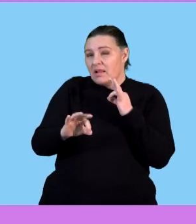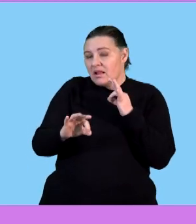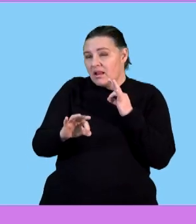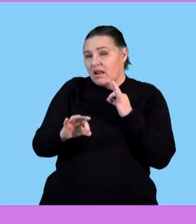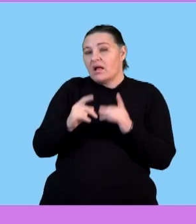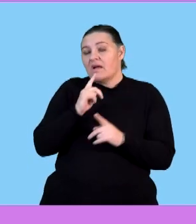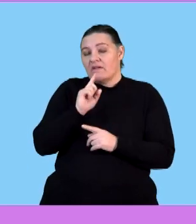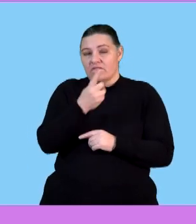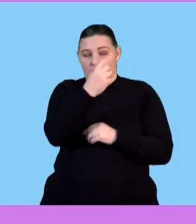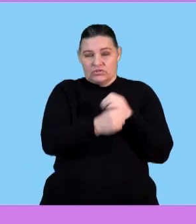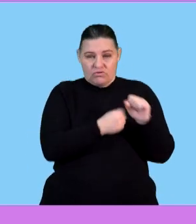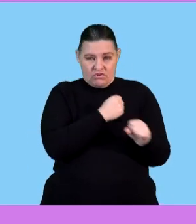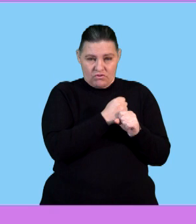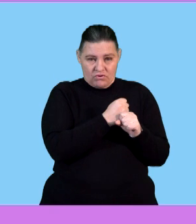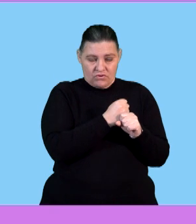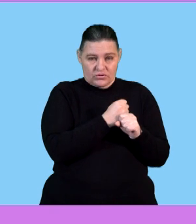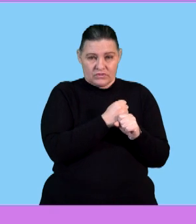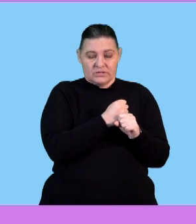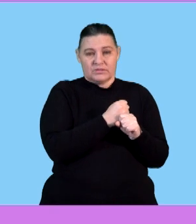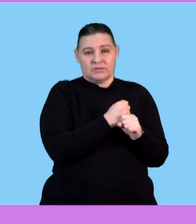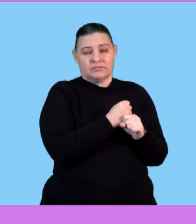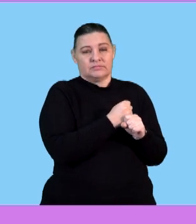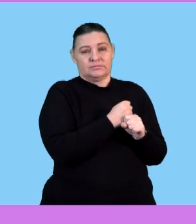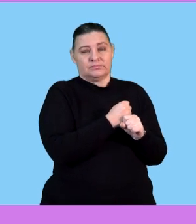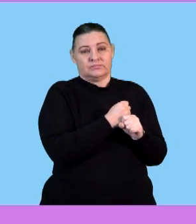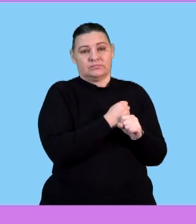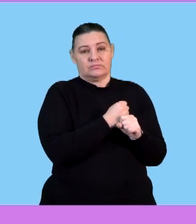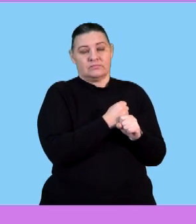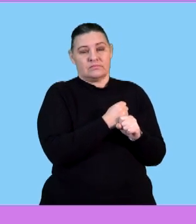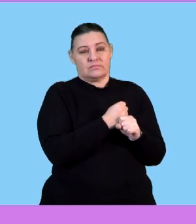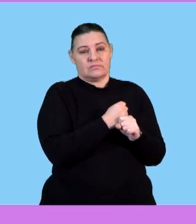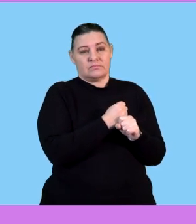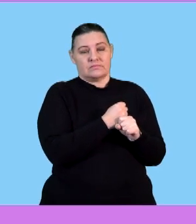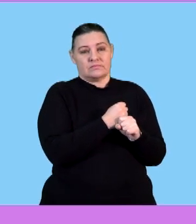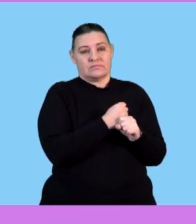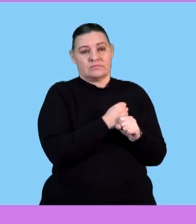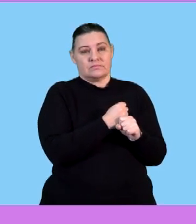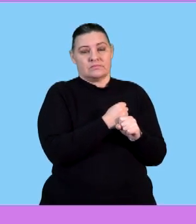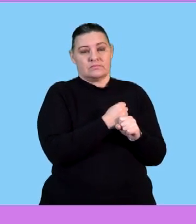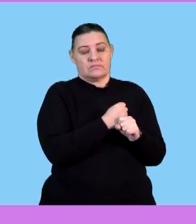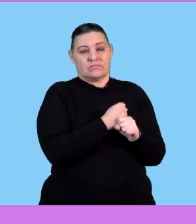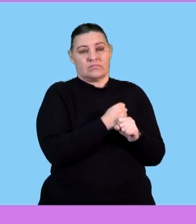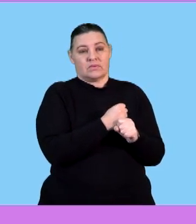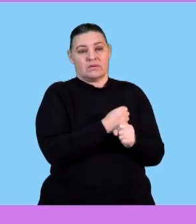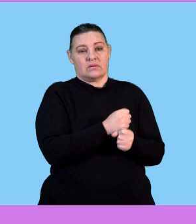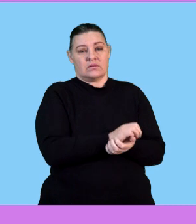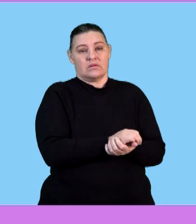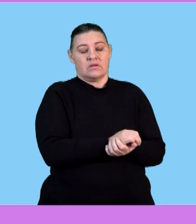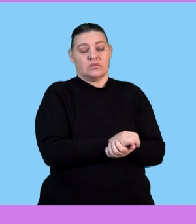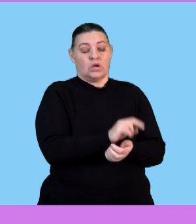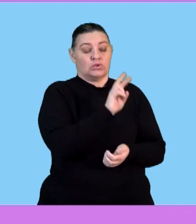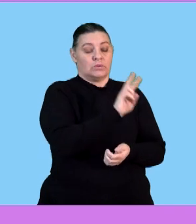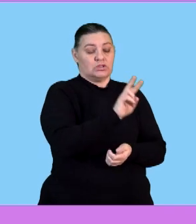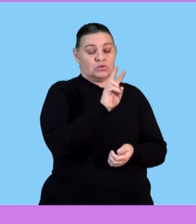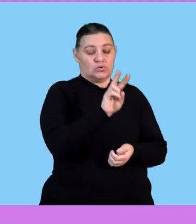year 1, All right, we get the initial